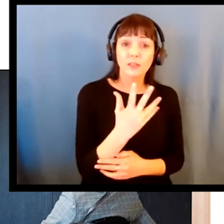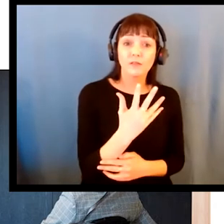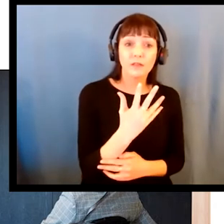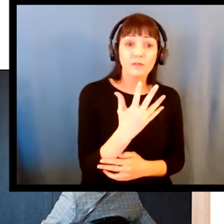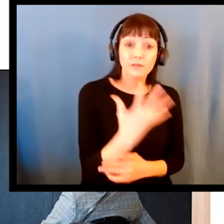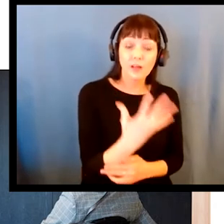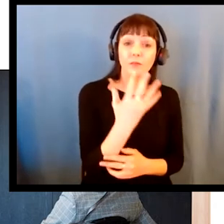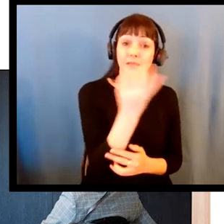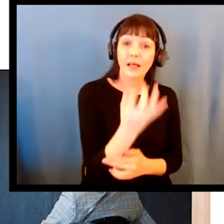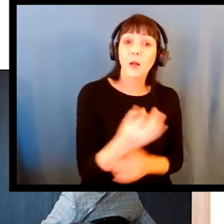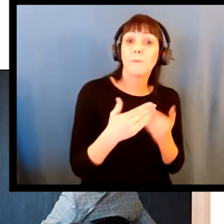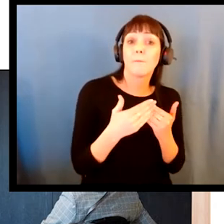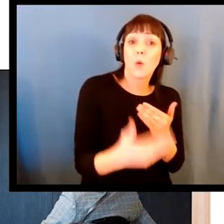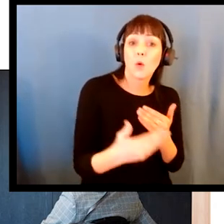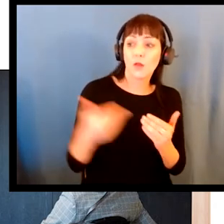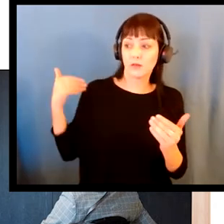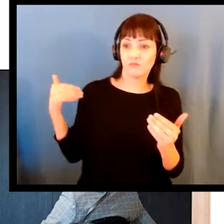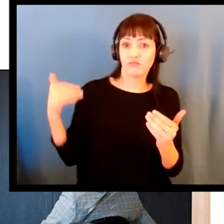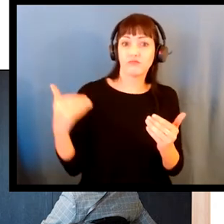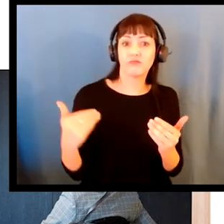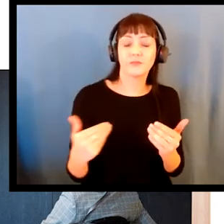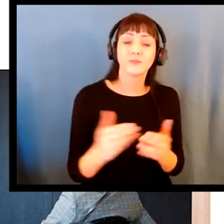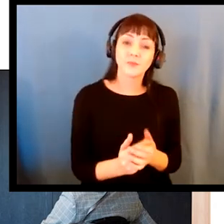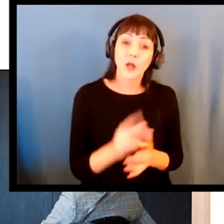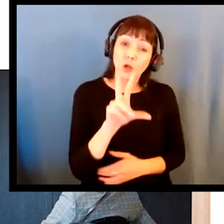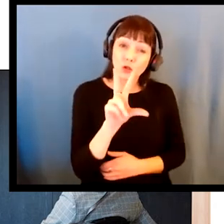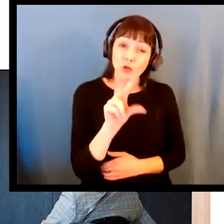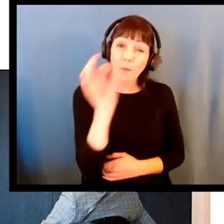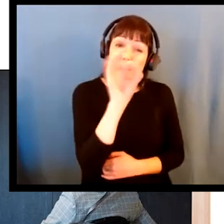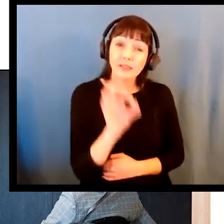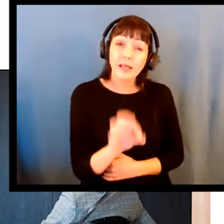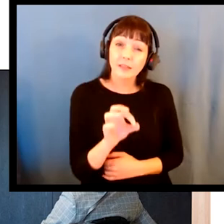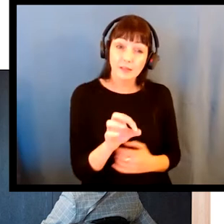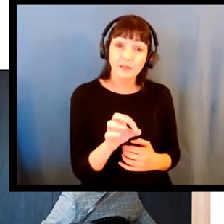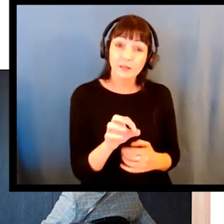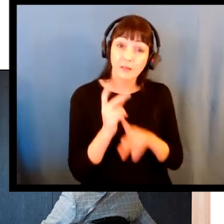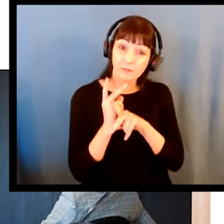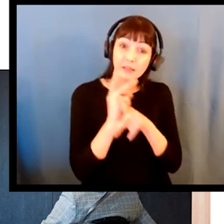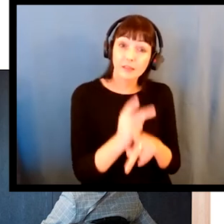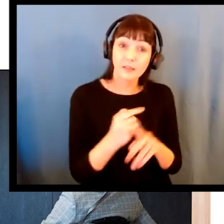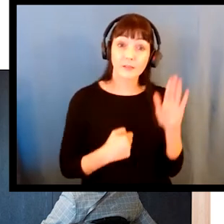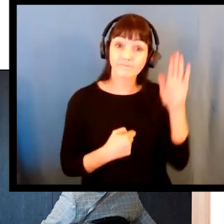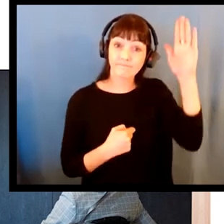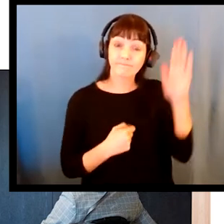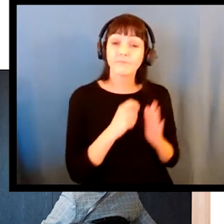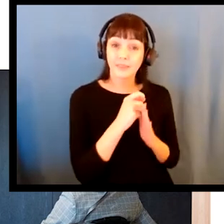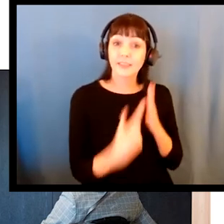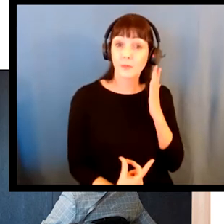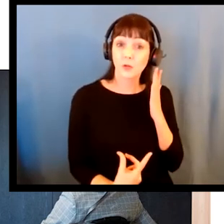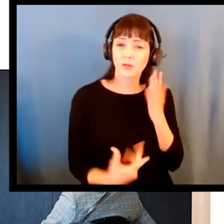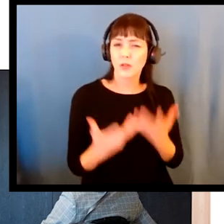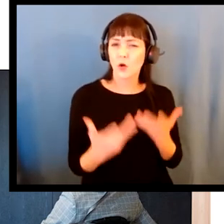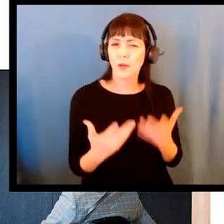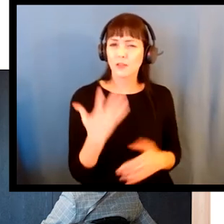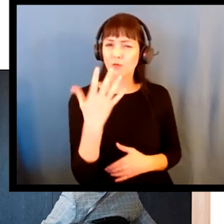Medicine Now Gallery. 12% of the audience during these first months, importantly, declared themselves disabled, compared